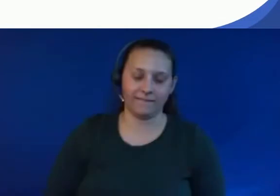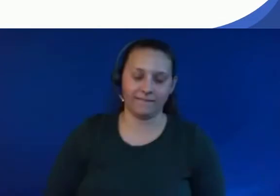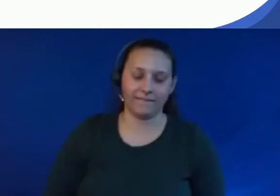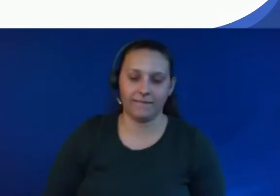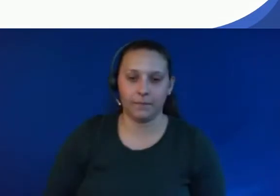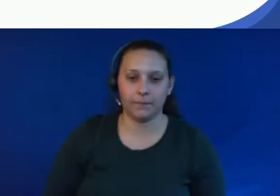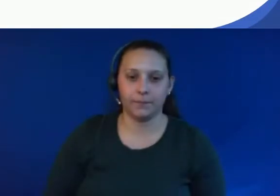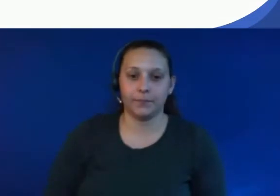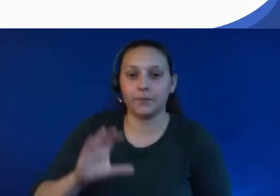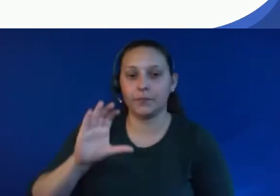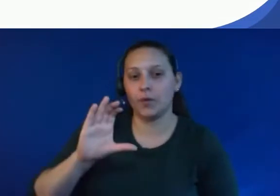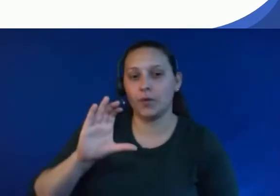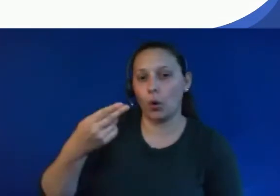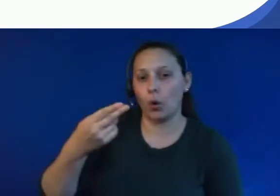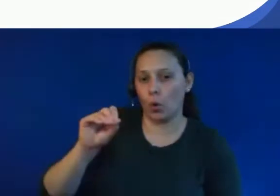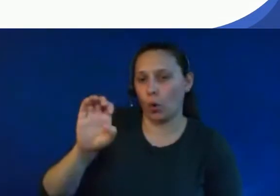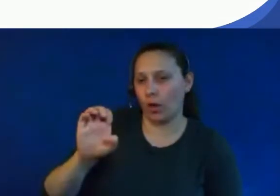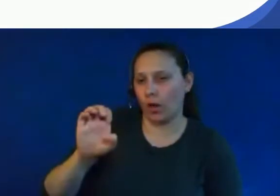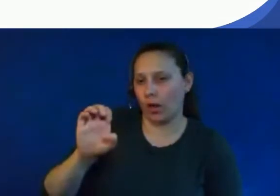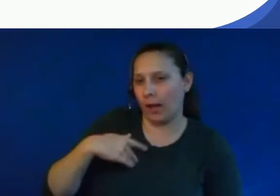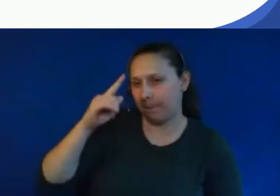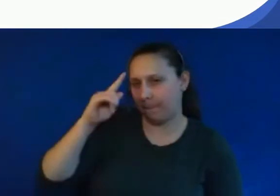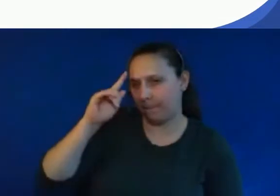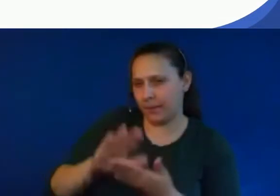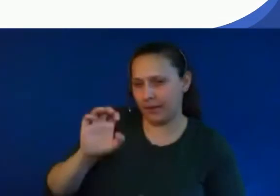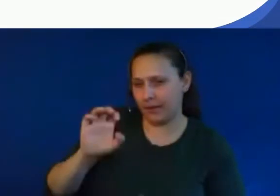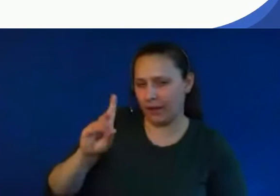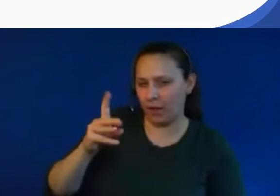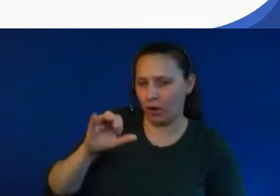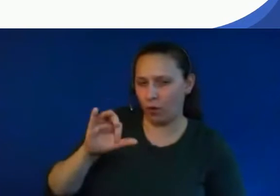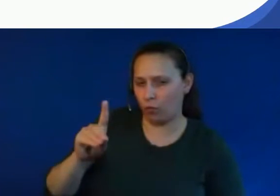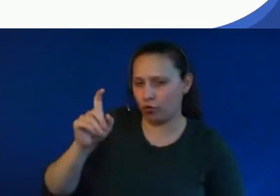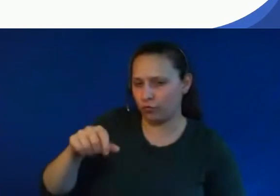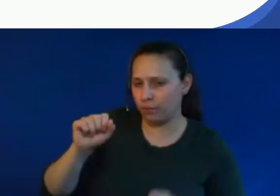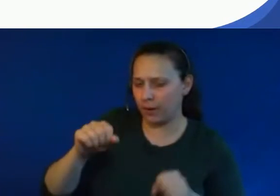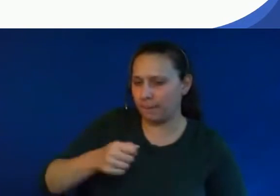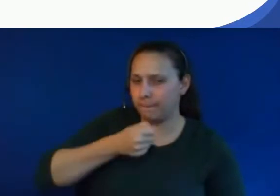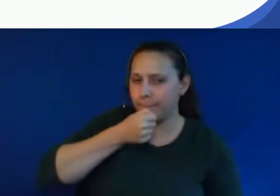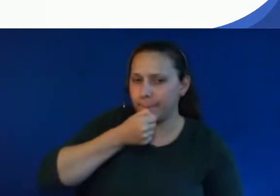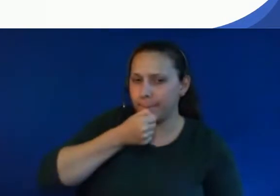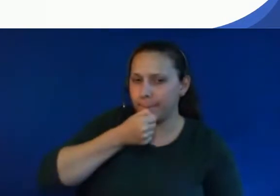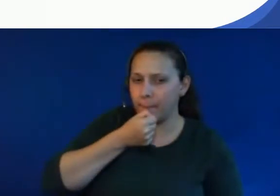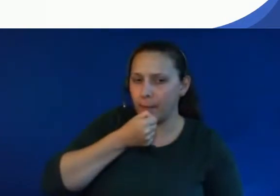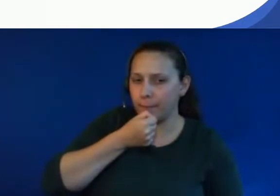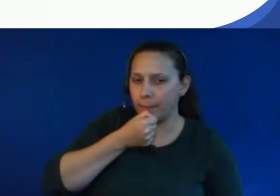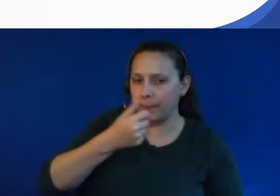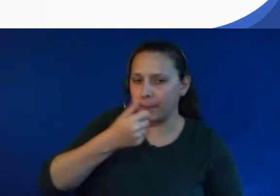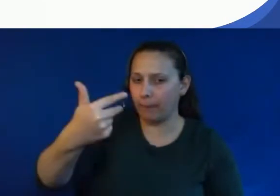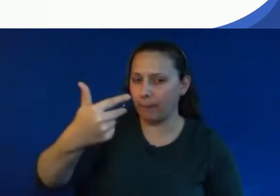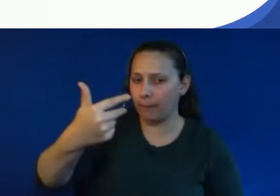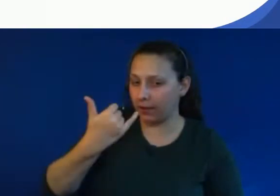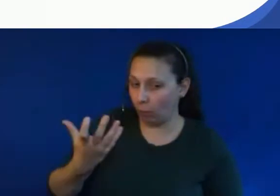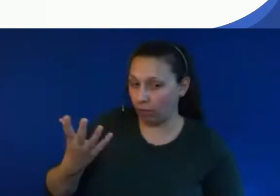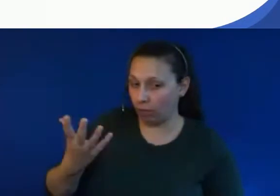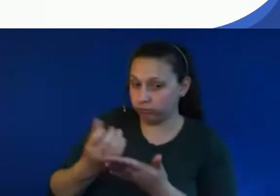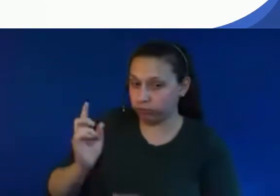Great. And I believe Edward should be able to share your audio or video if you wanted to ask a question